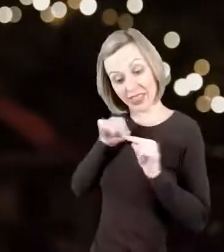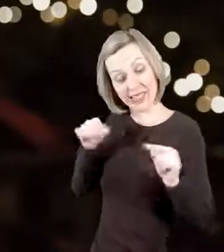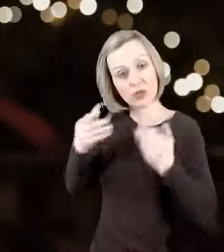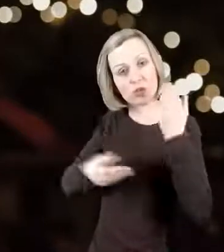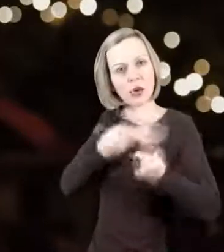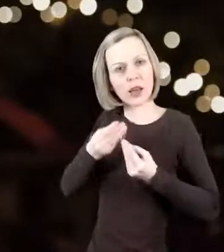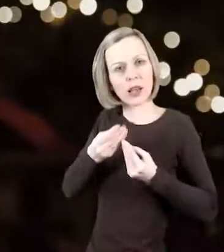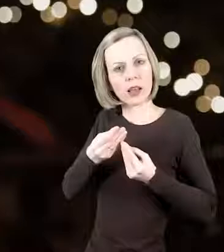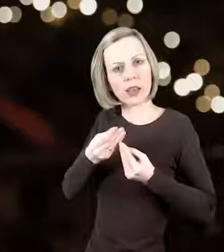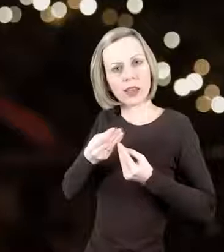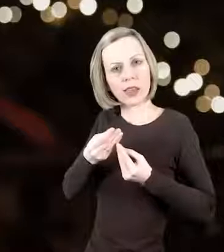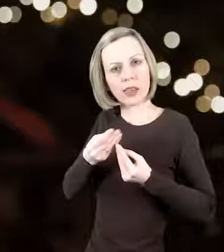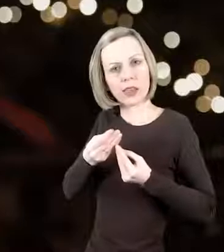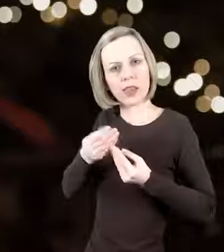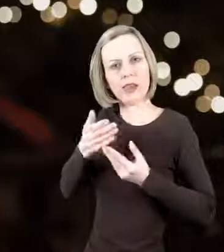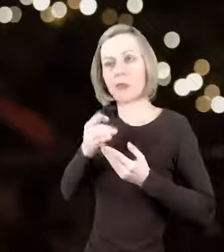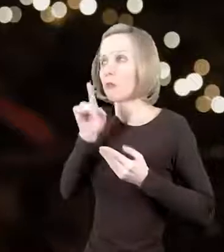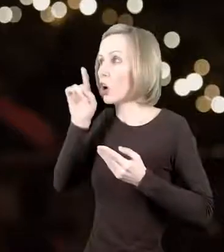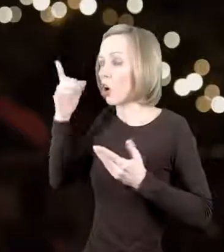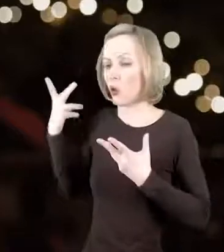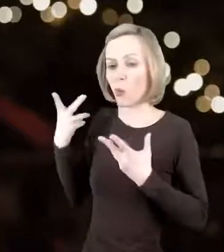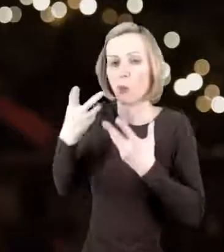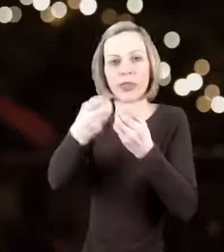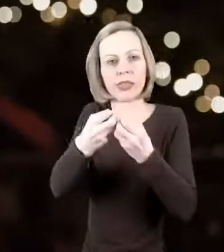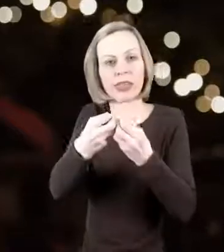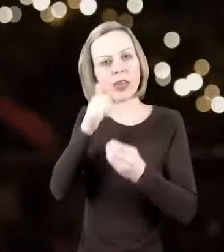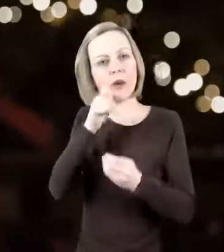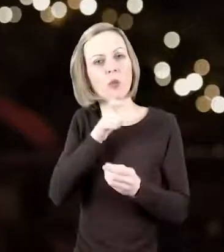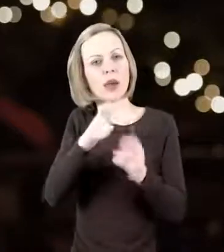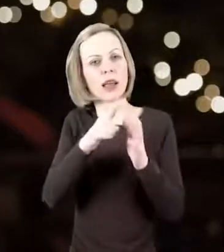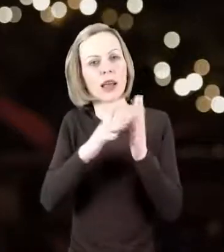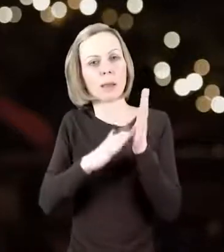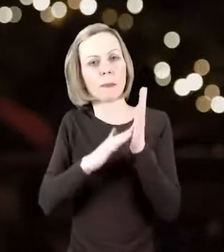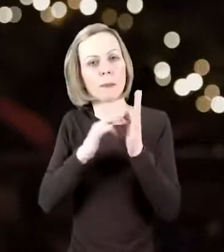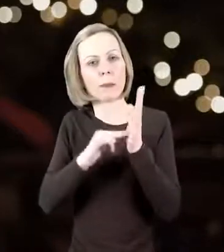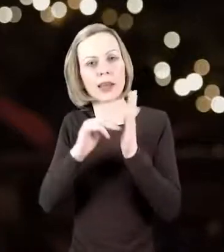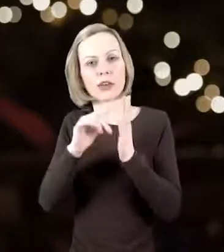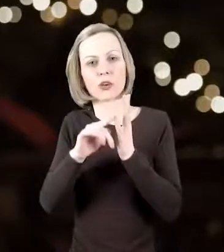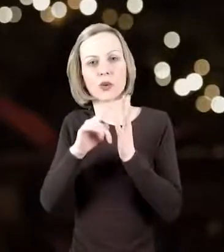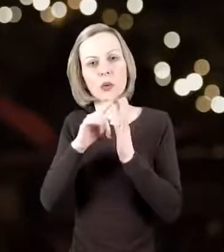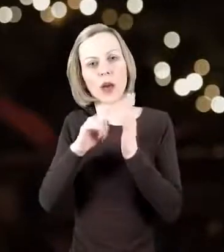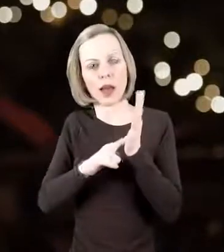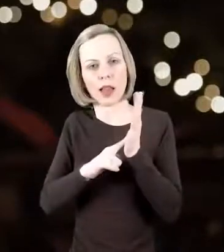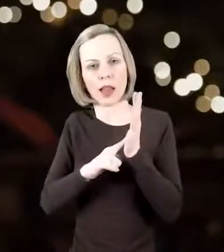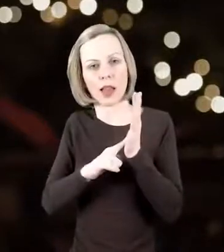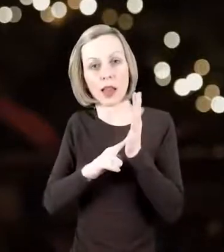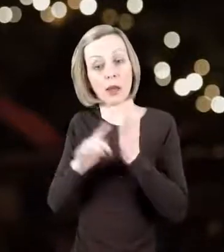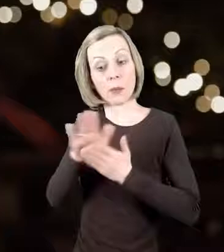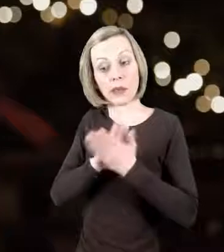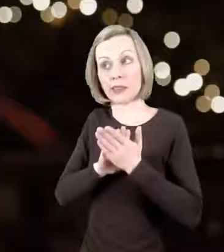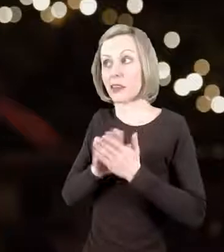Because it says God is with us. It's what the word Emmanuel means, God with